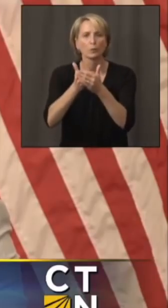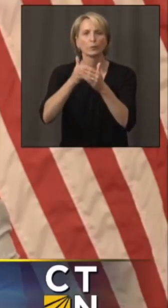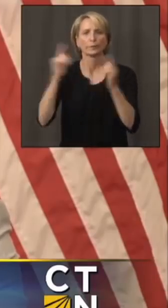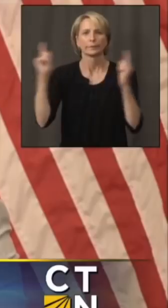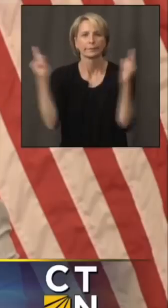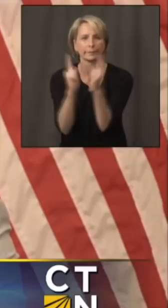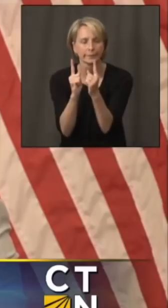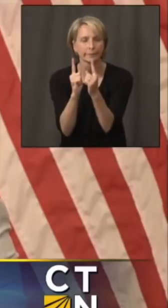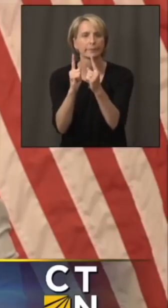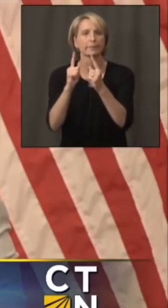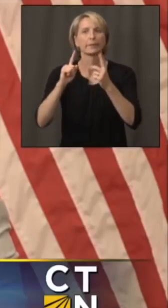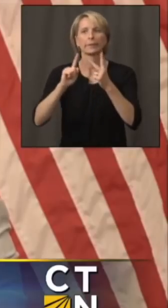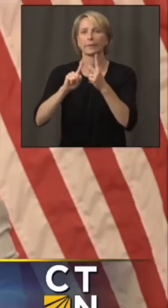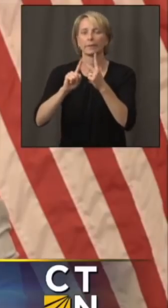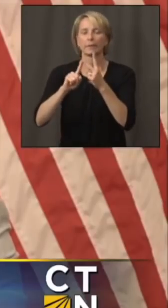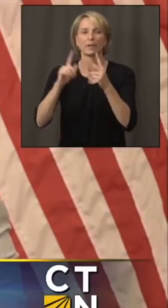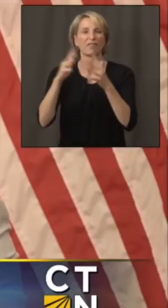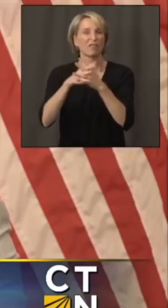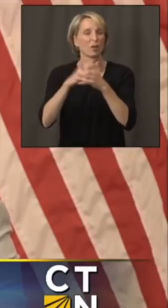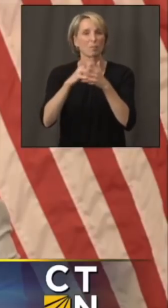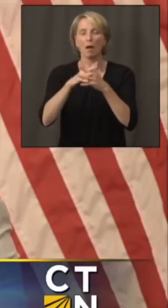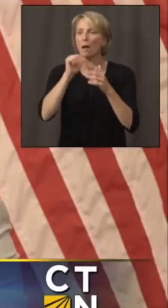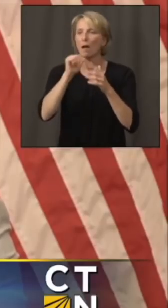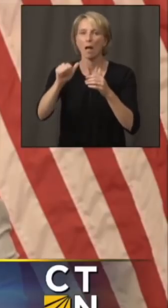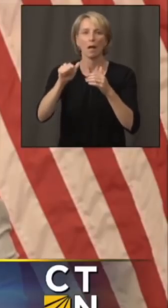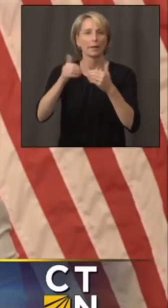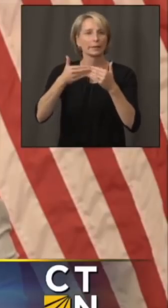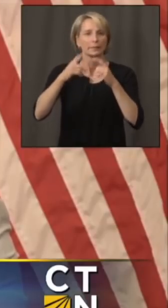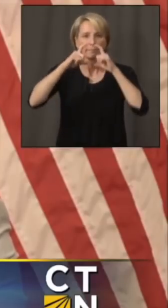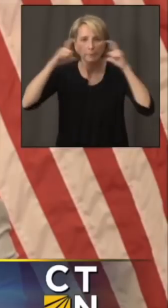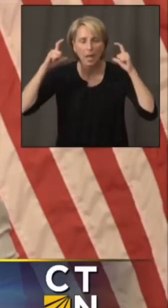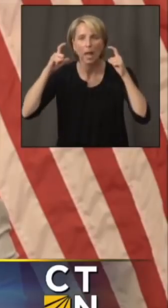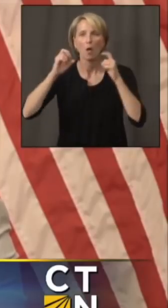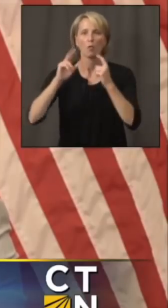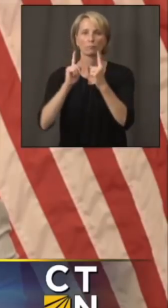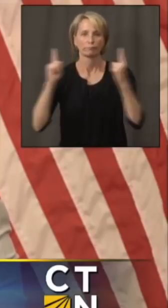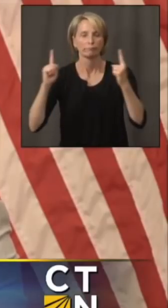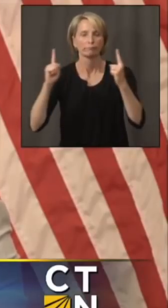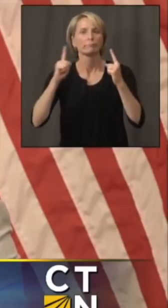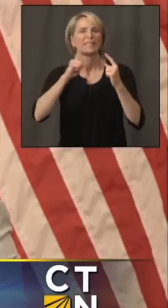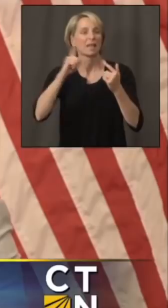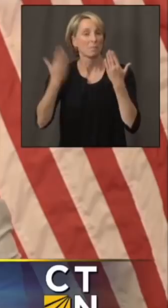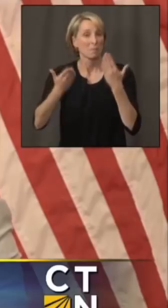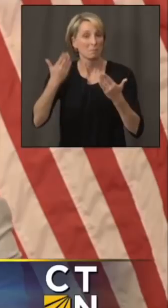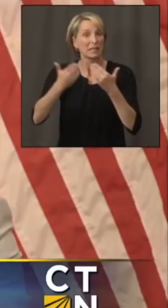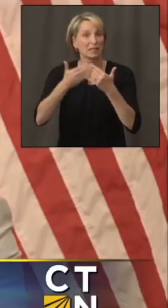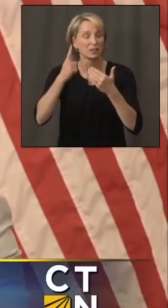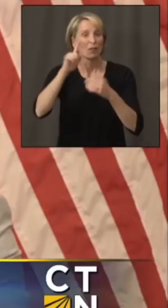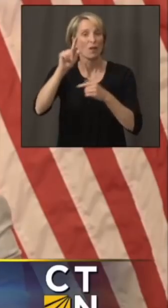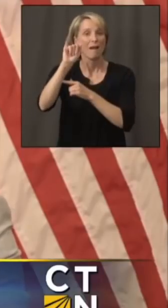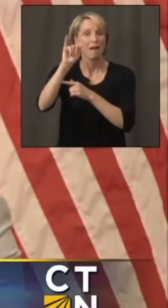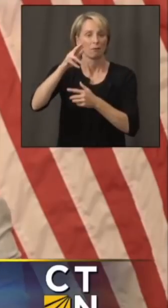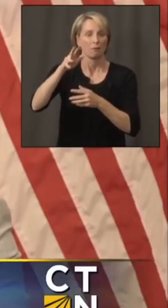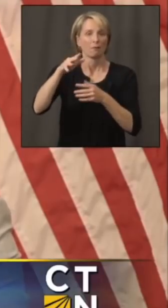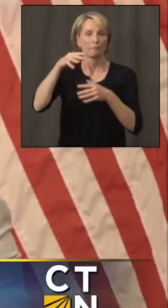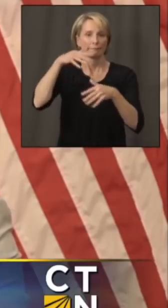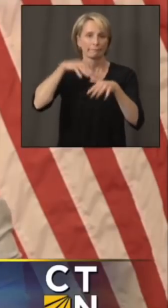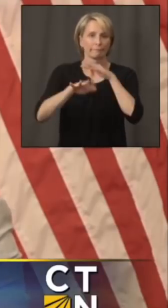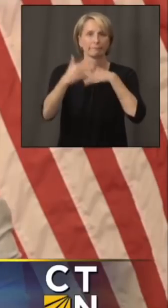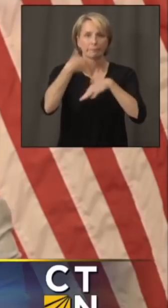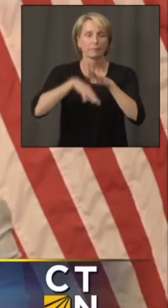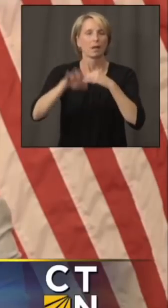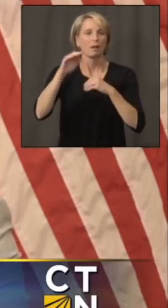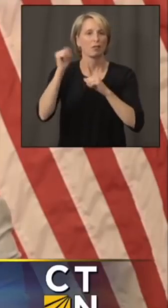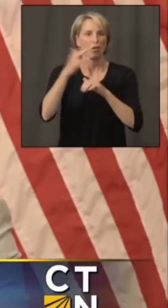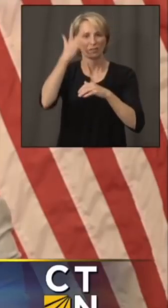contact, the lack of protective barriers, high probability for respiratory exchange. DPH had to